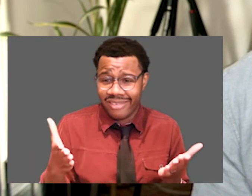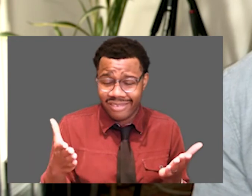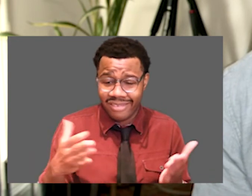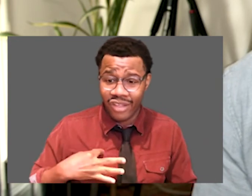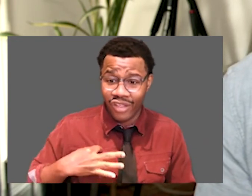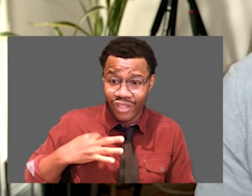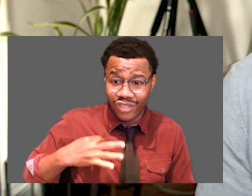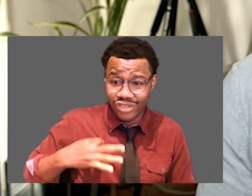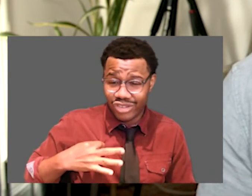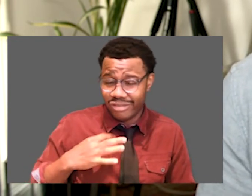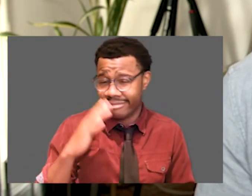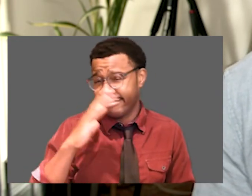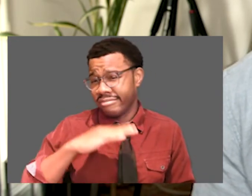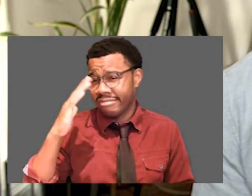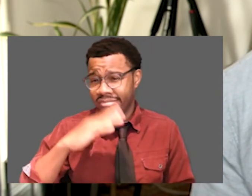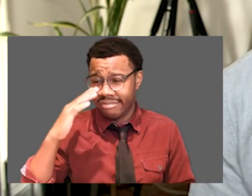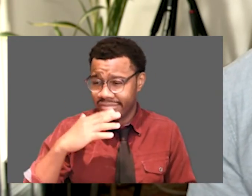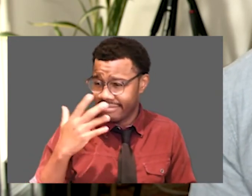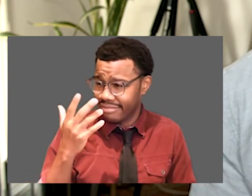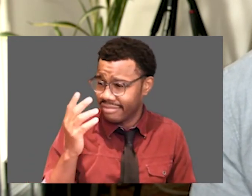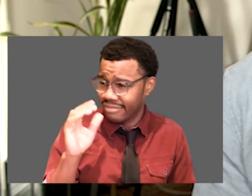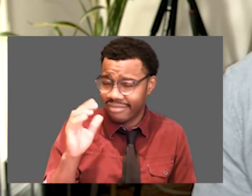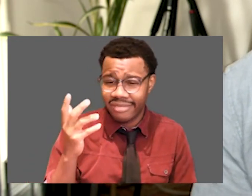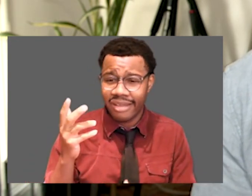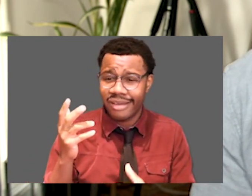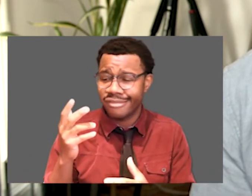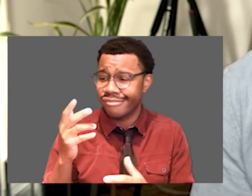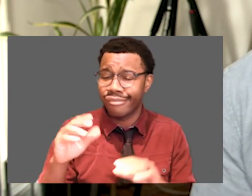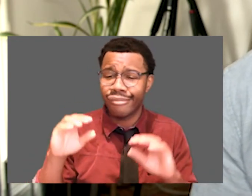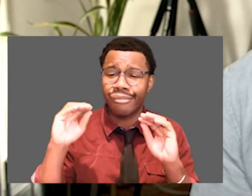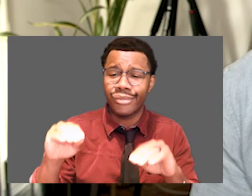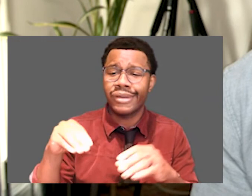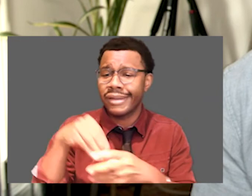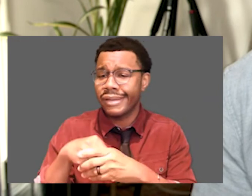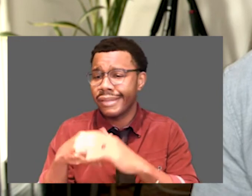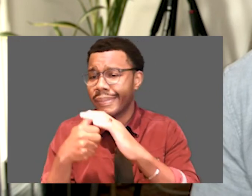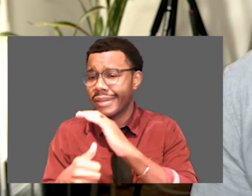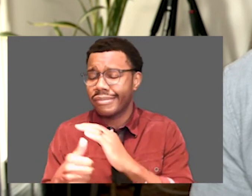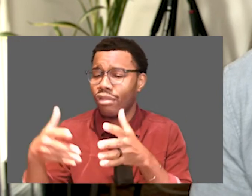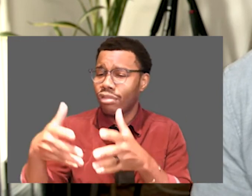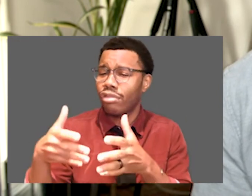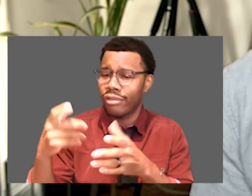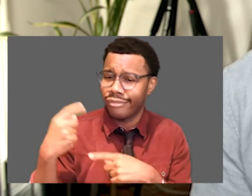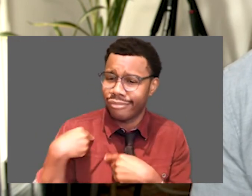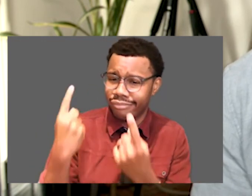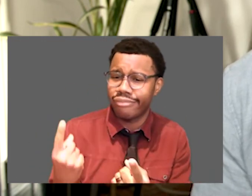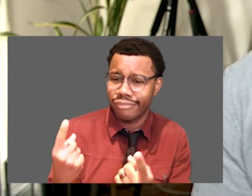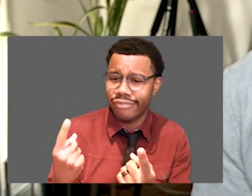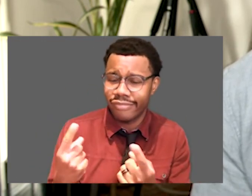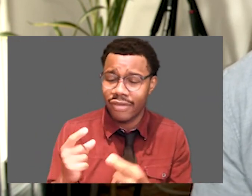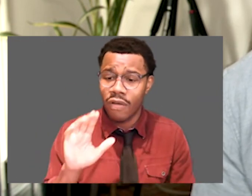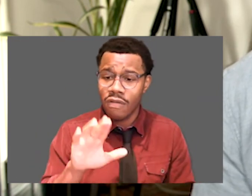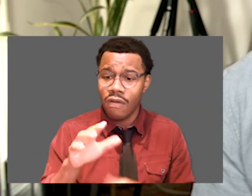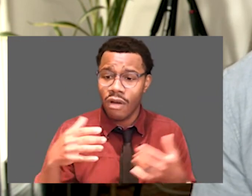a damp cardboard box placed in the corner of a moldy basement for the last year. And your jumpsuit is faded at the knees and